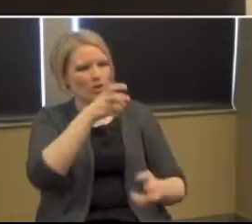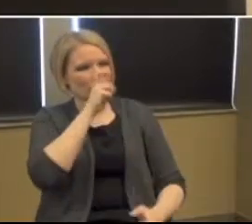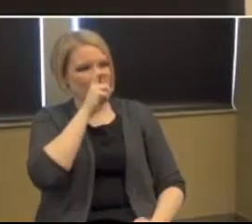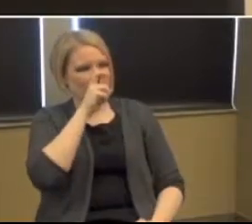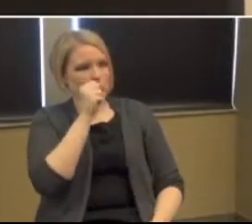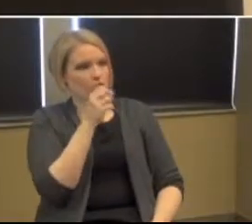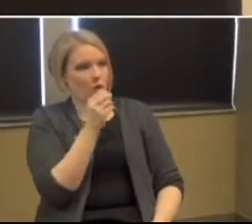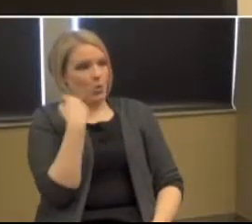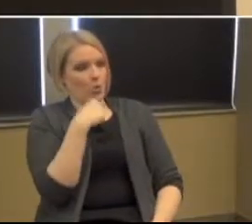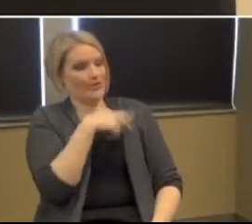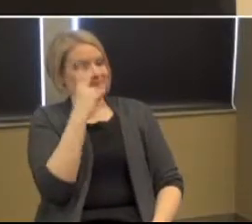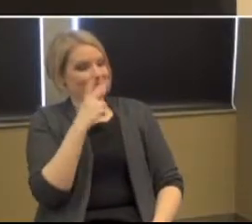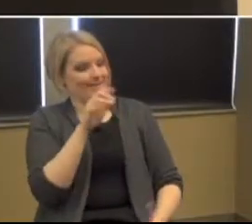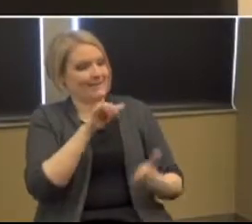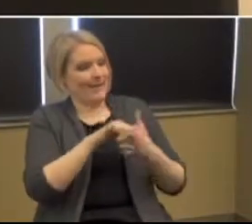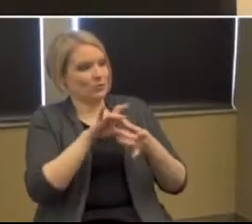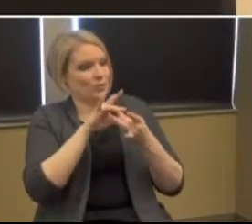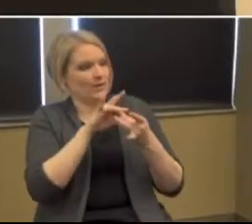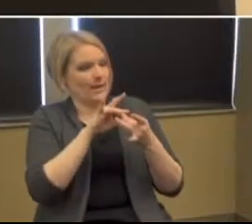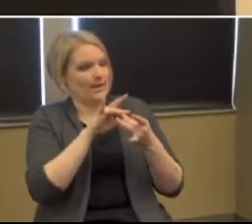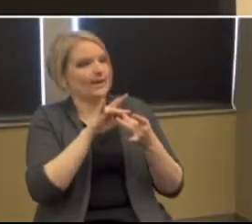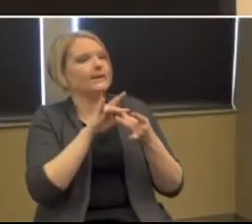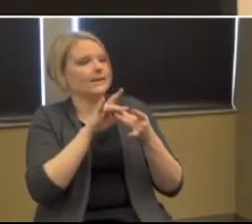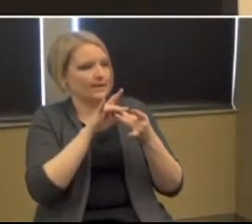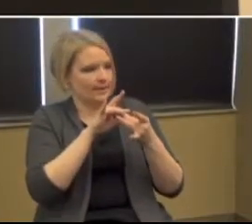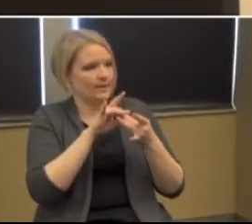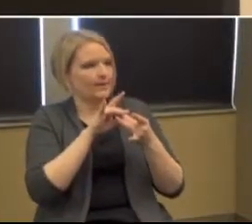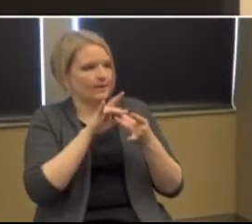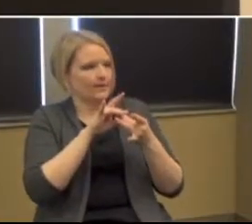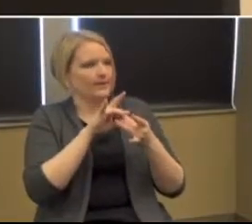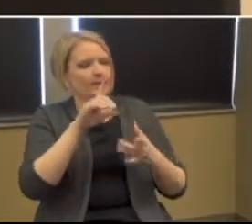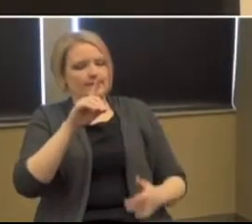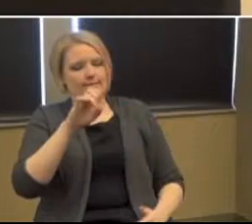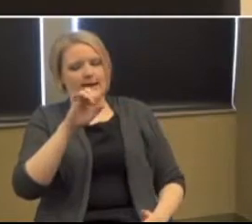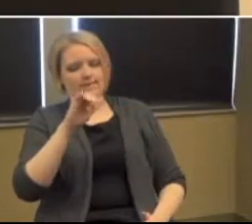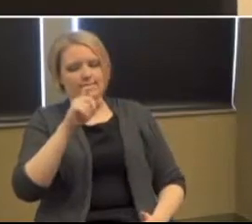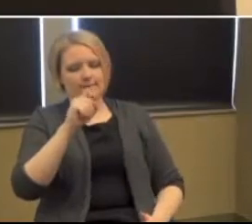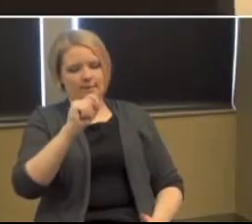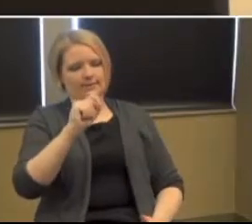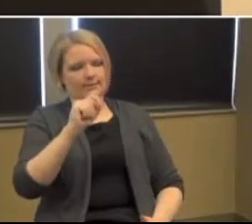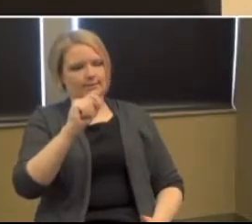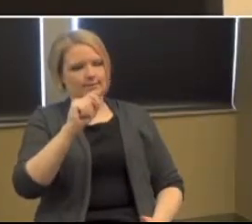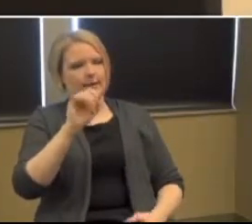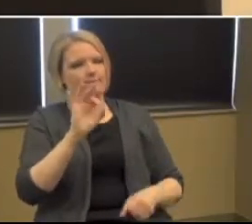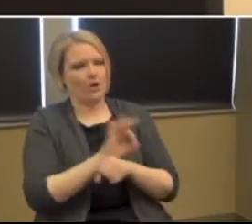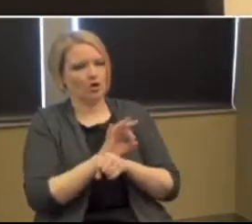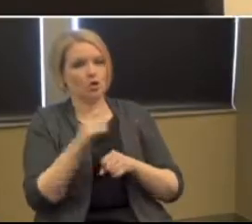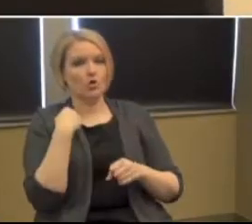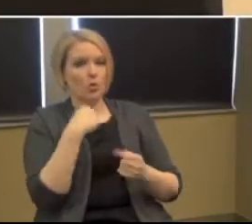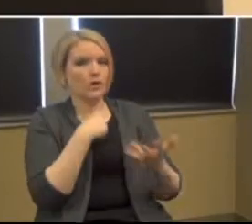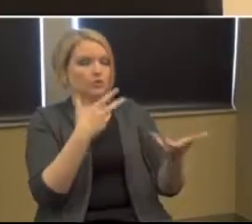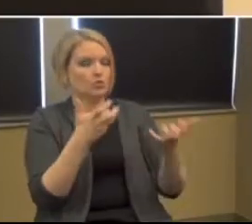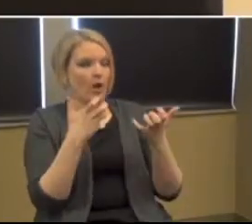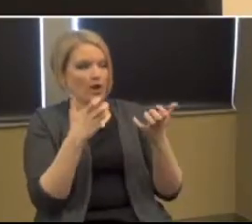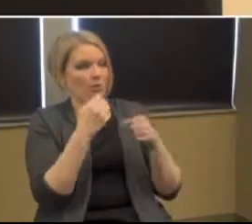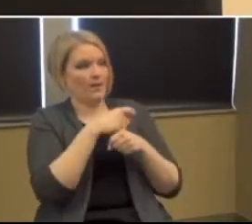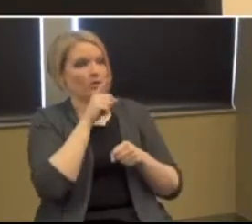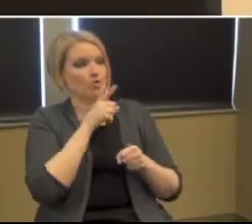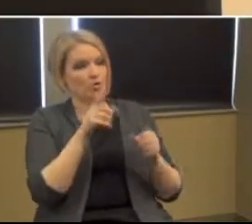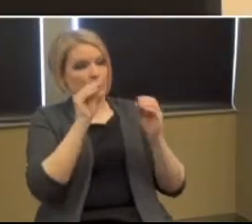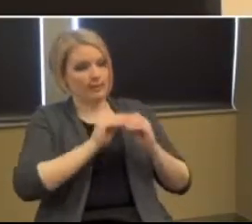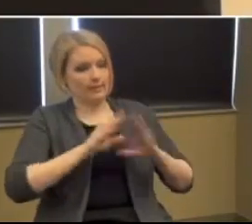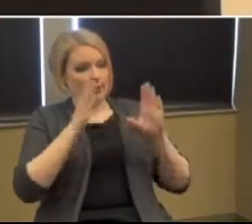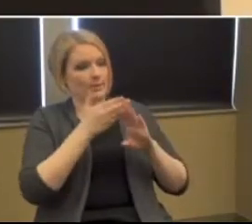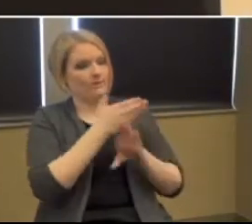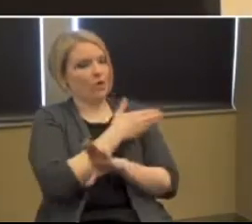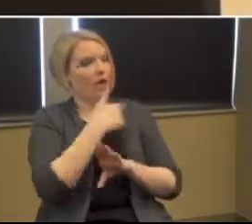that we see that's related to a deficit in executive functioning. And so we just wanted to make the point that before we throw